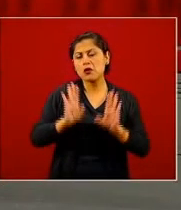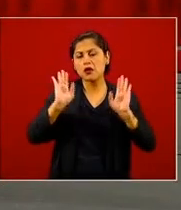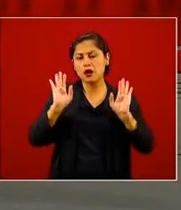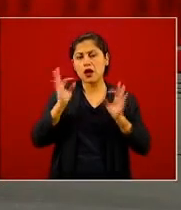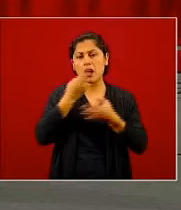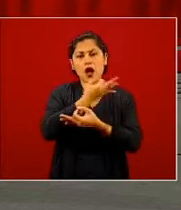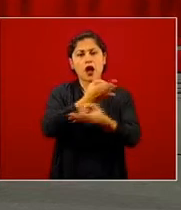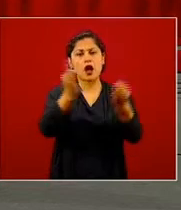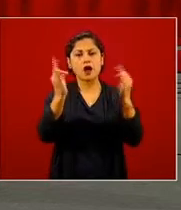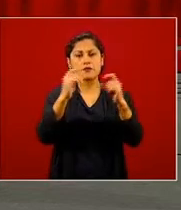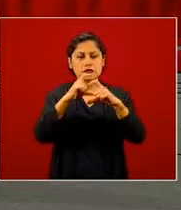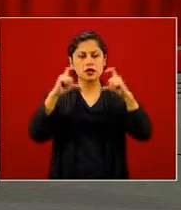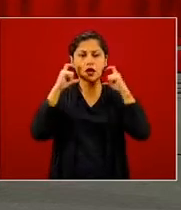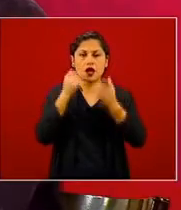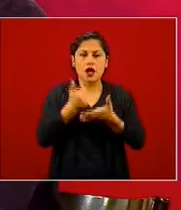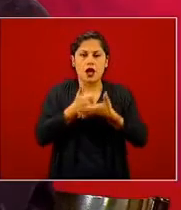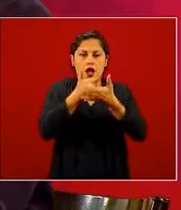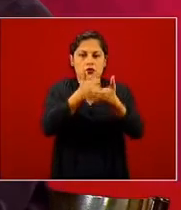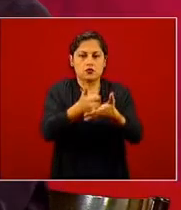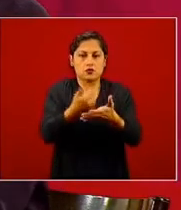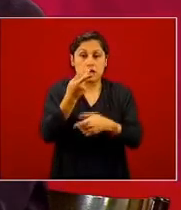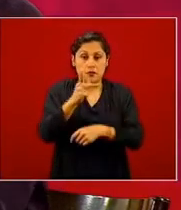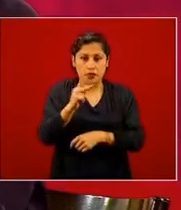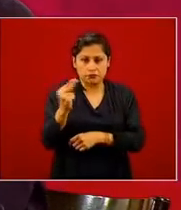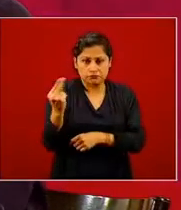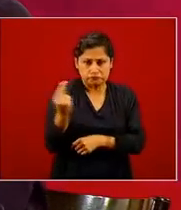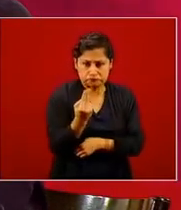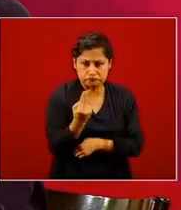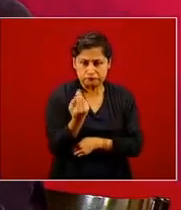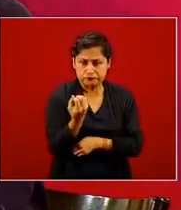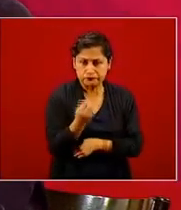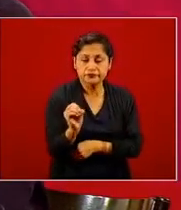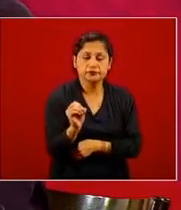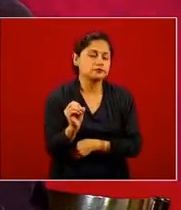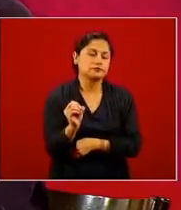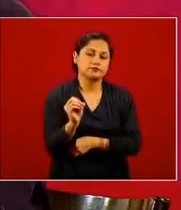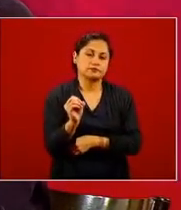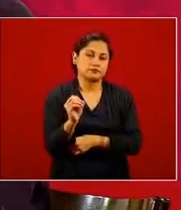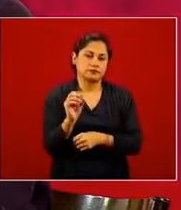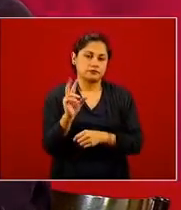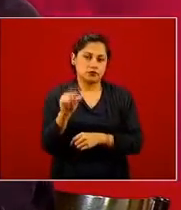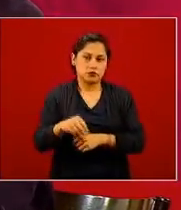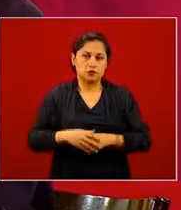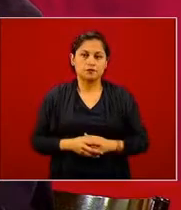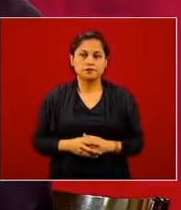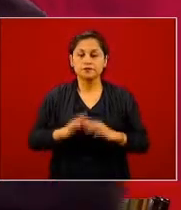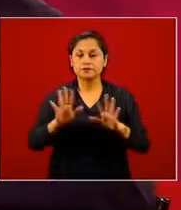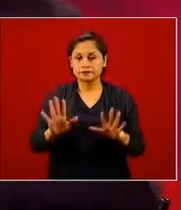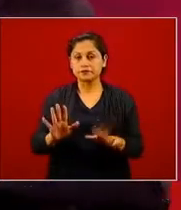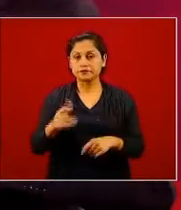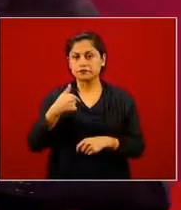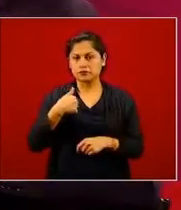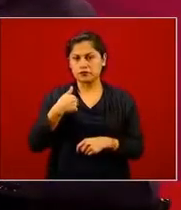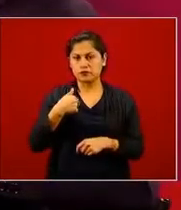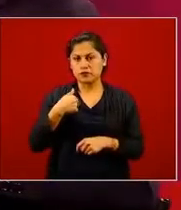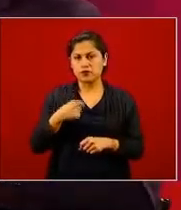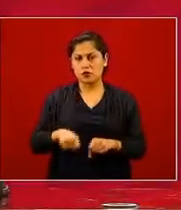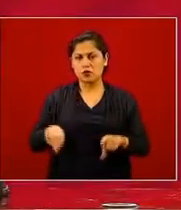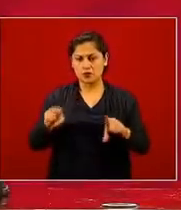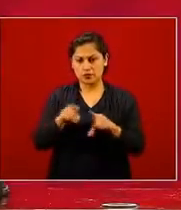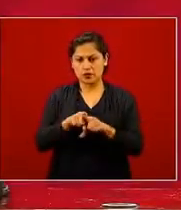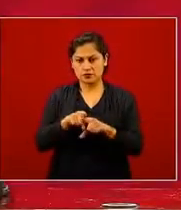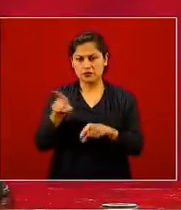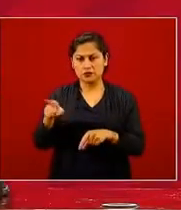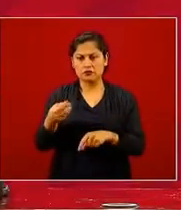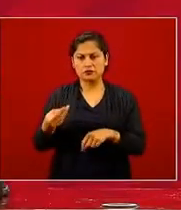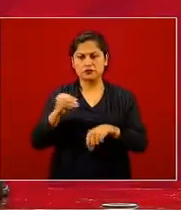this is how we set it here in Mexico. It might be an auxiliary element, but